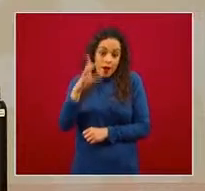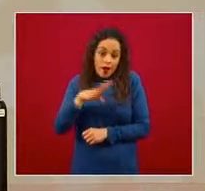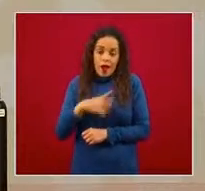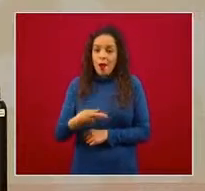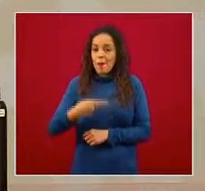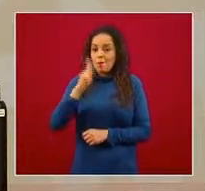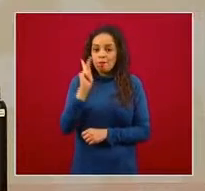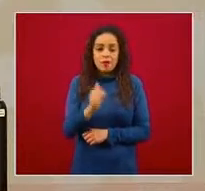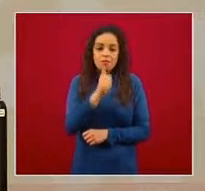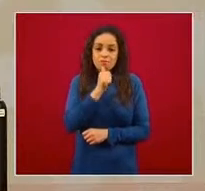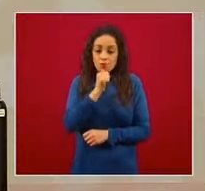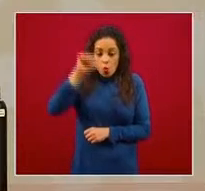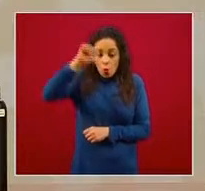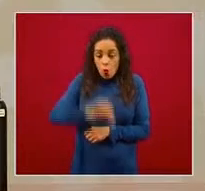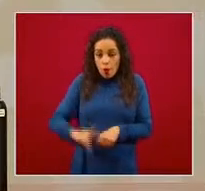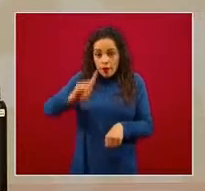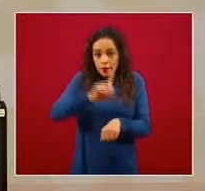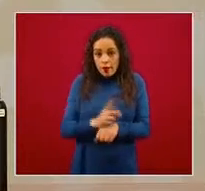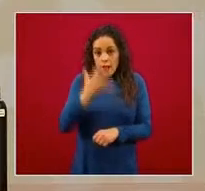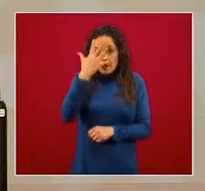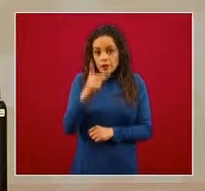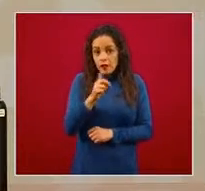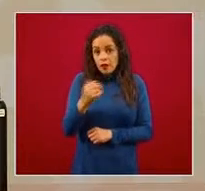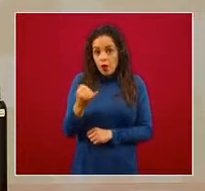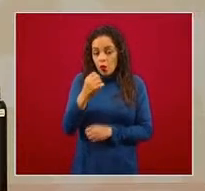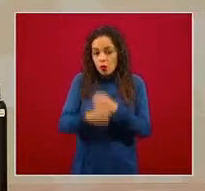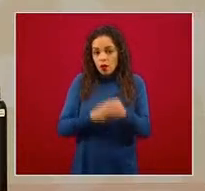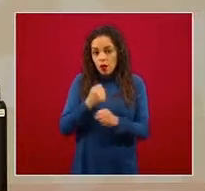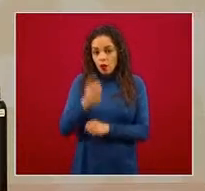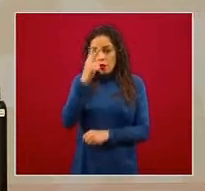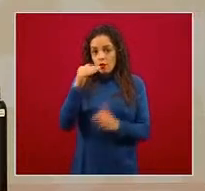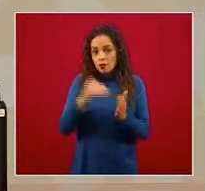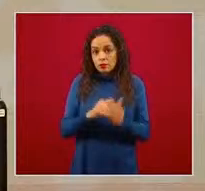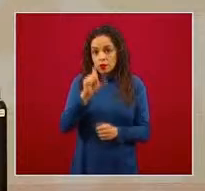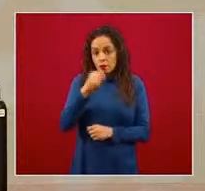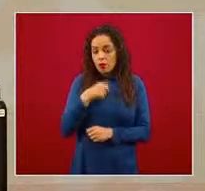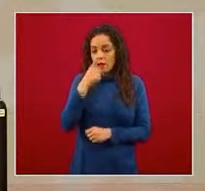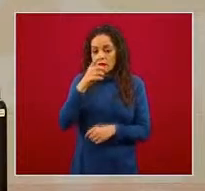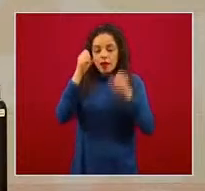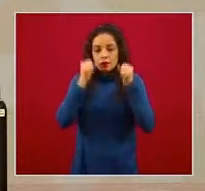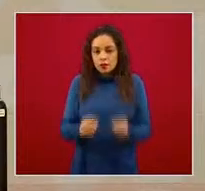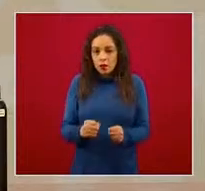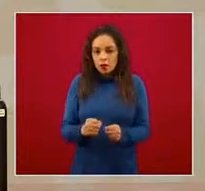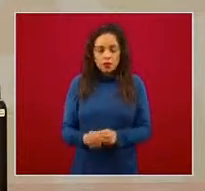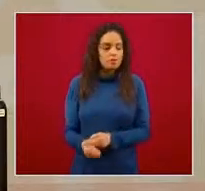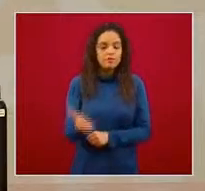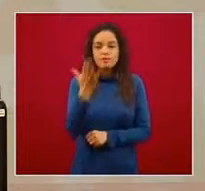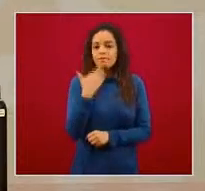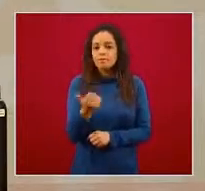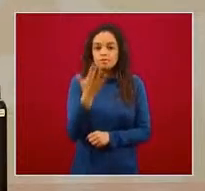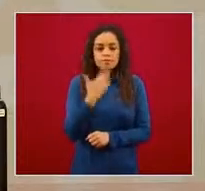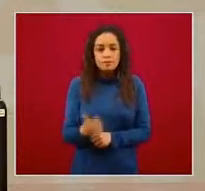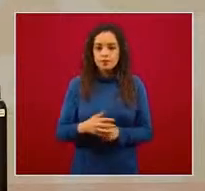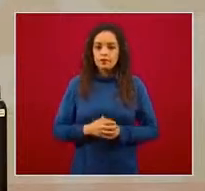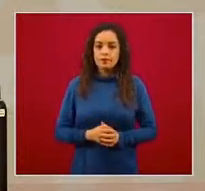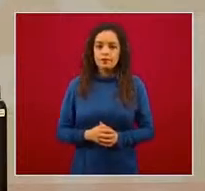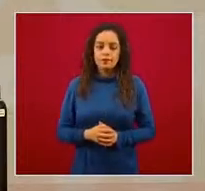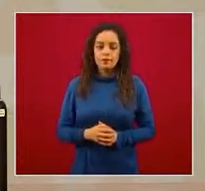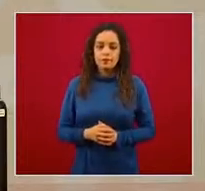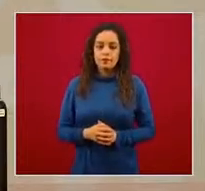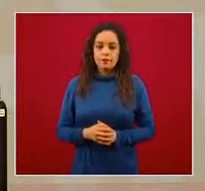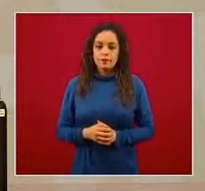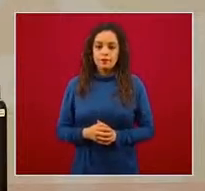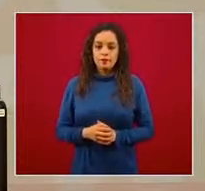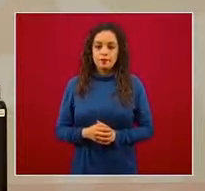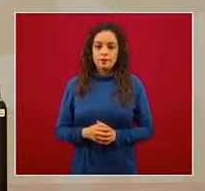this tool, but as of today, June 5, 2020, we do not have it. Now, to wrap